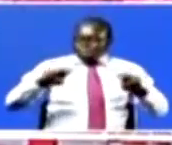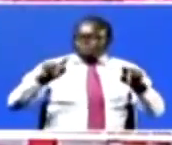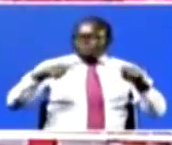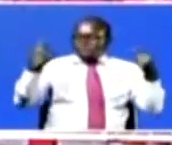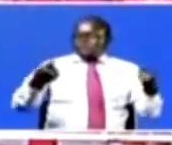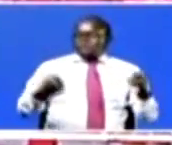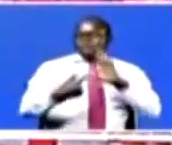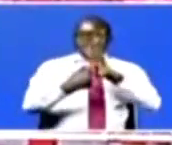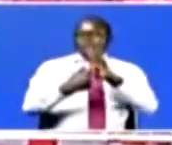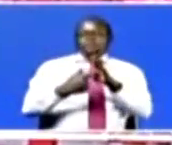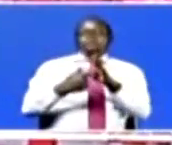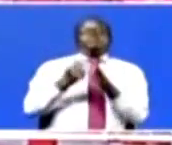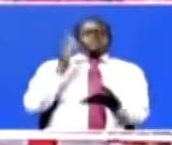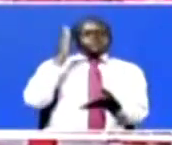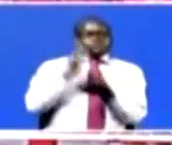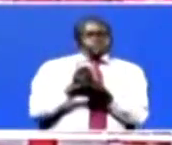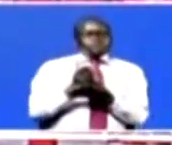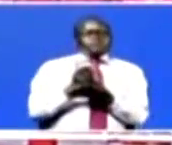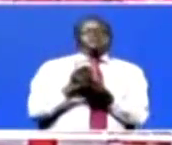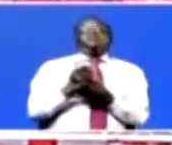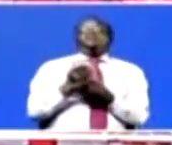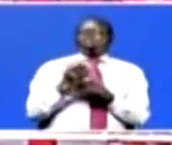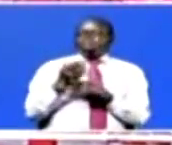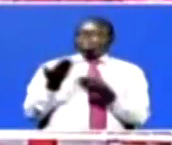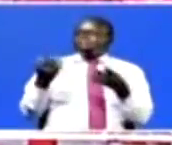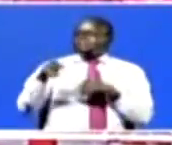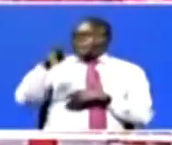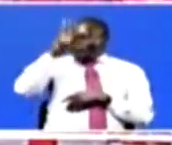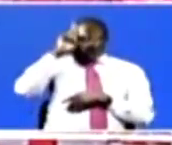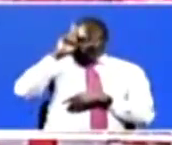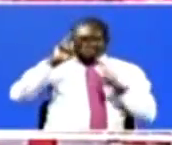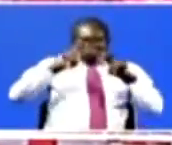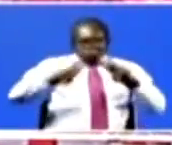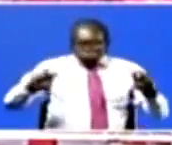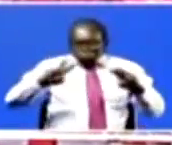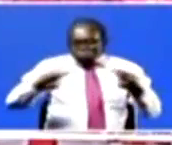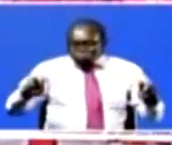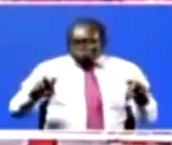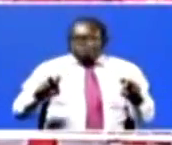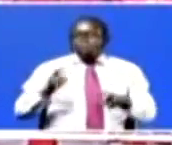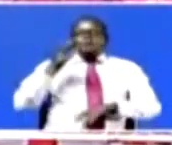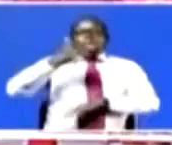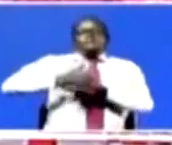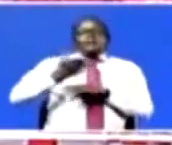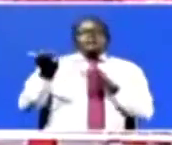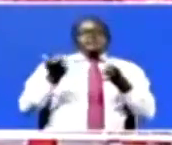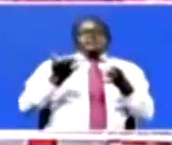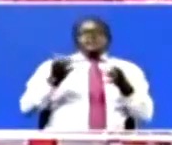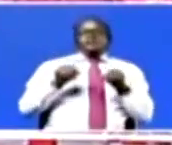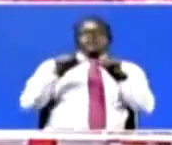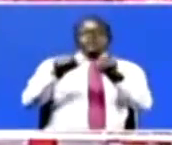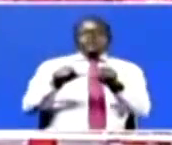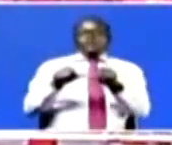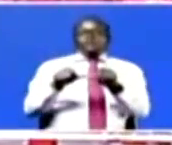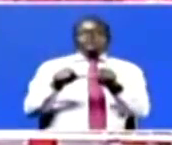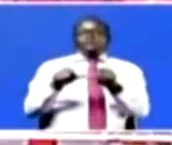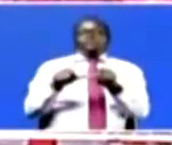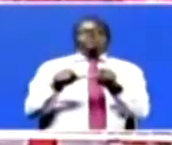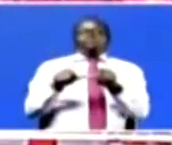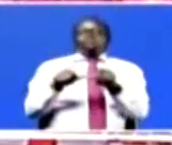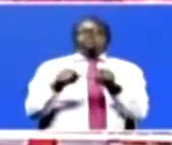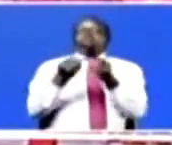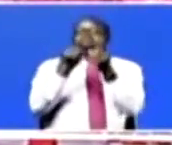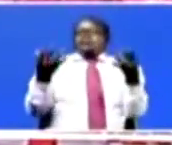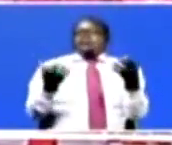team can reveal that despite massive crackdowns by state operators, unscrupulous cartels are still running a parallel